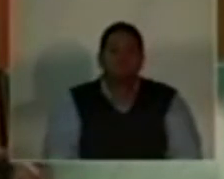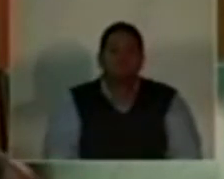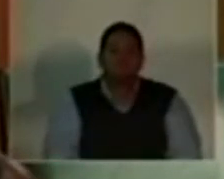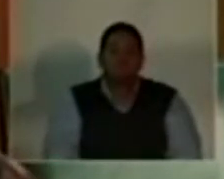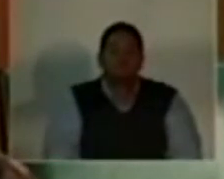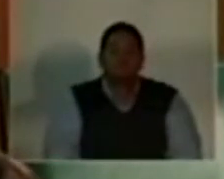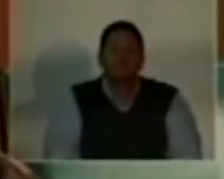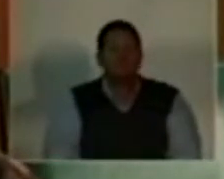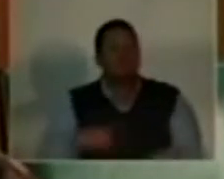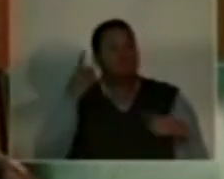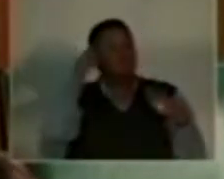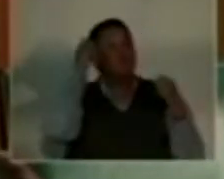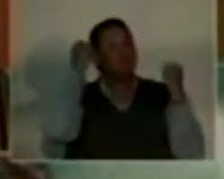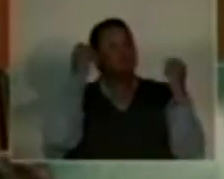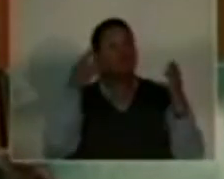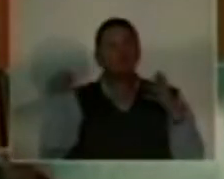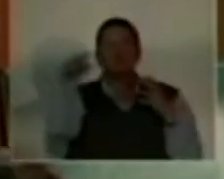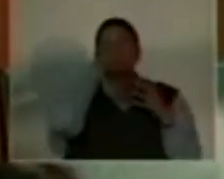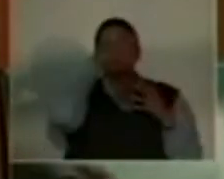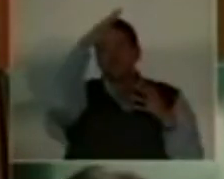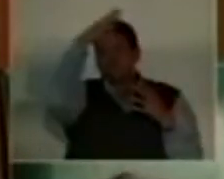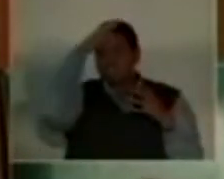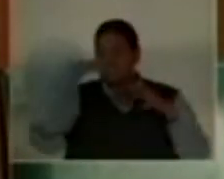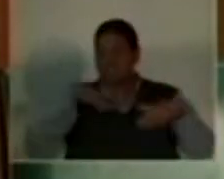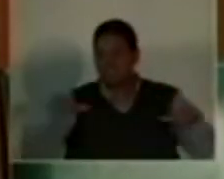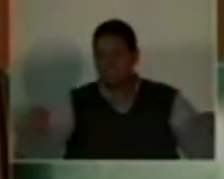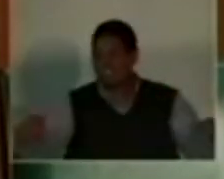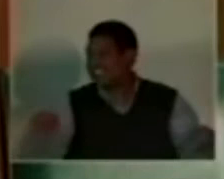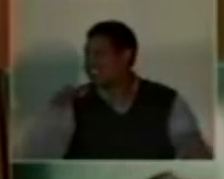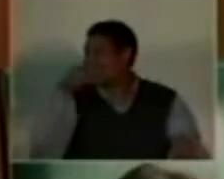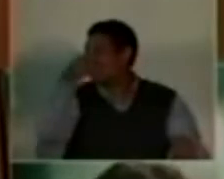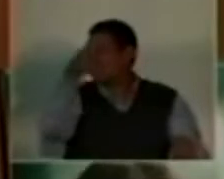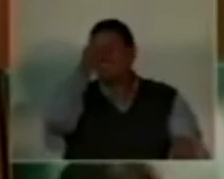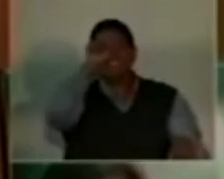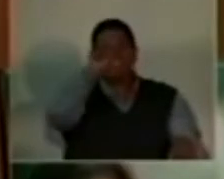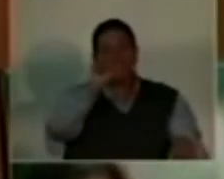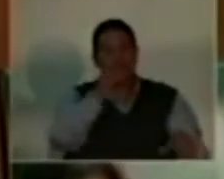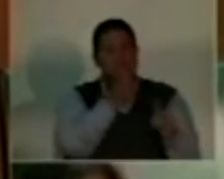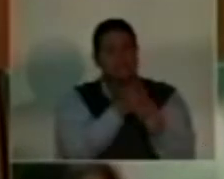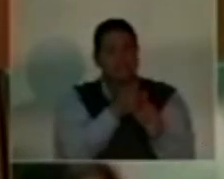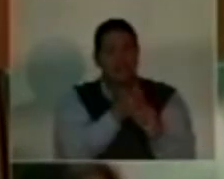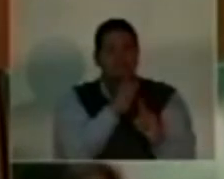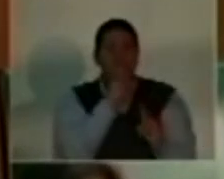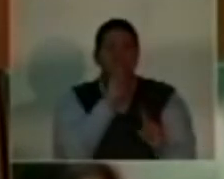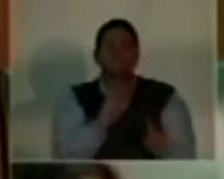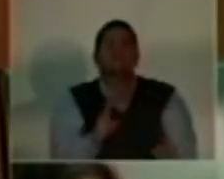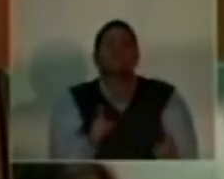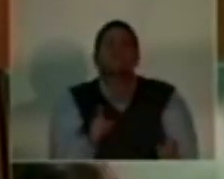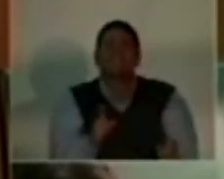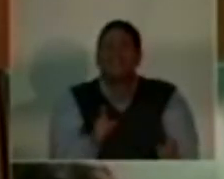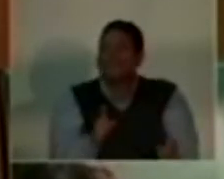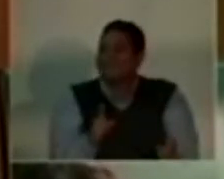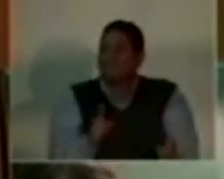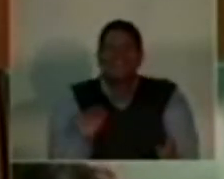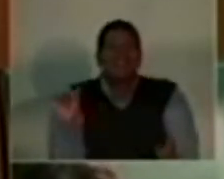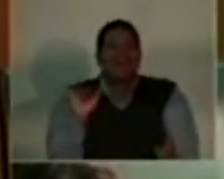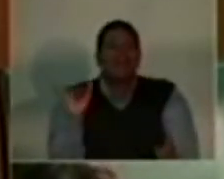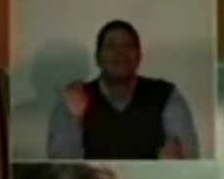many parents and children, GSAT is excruciating punishment.